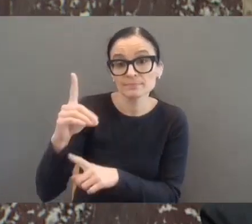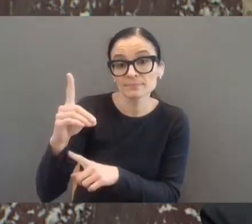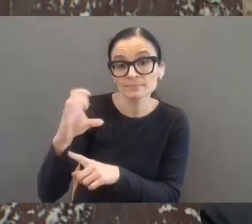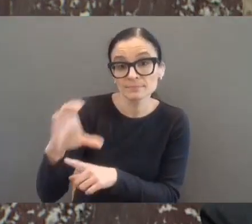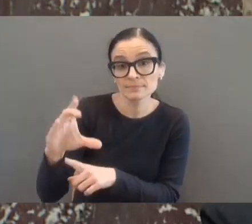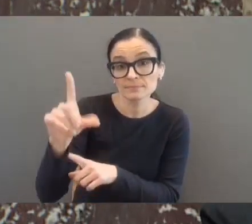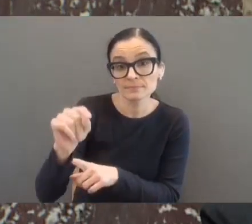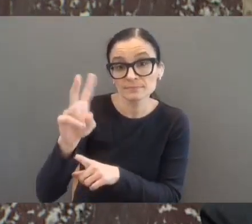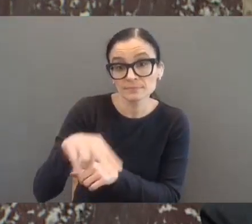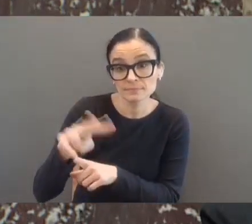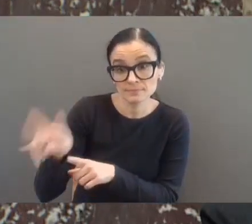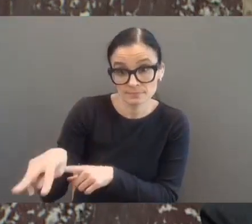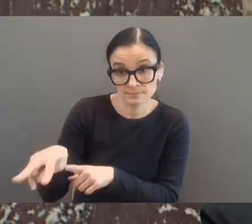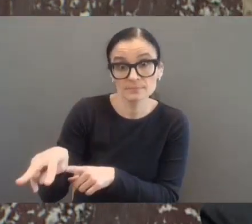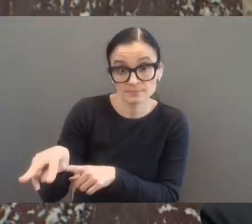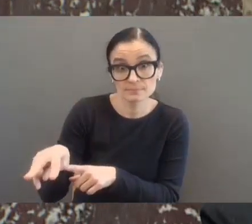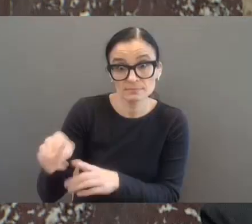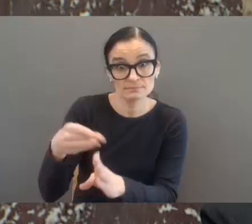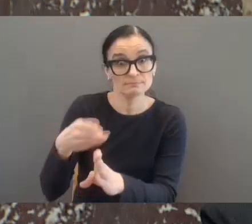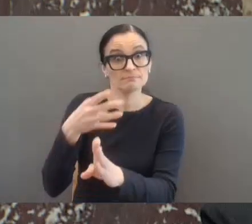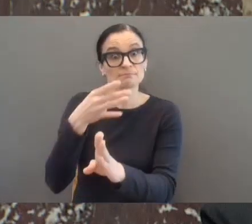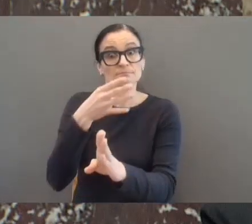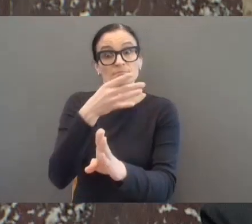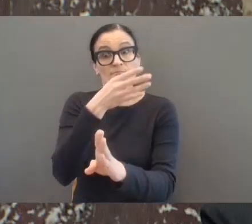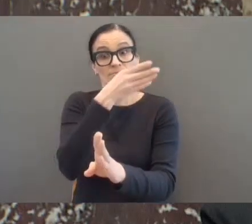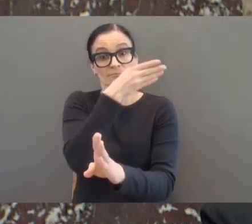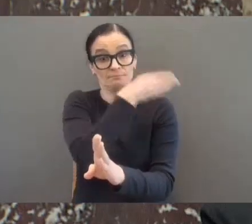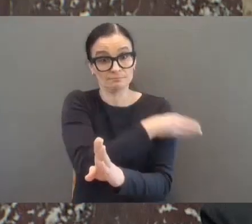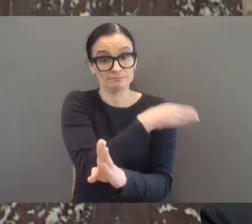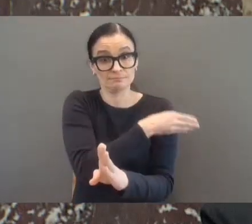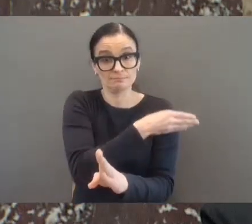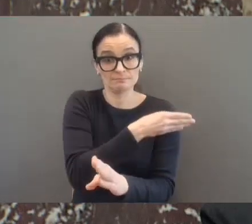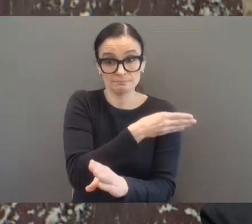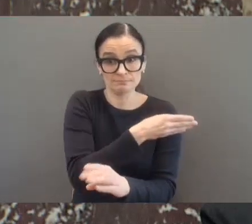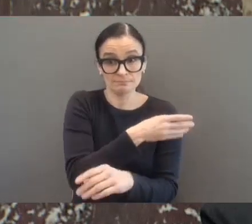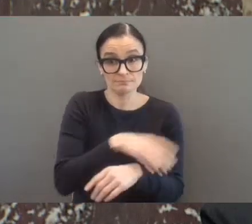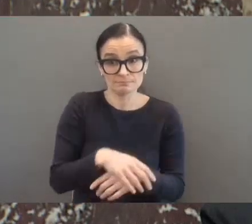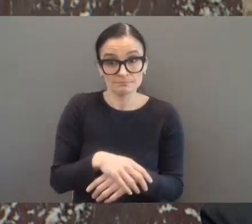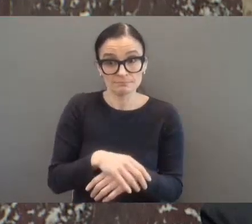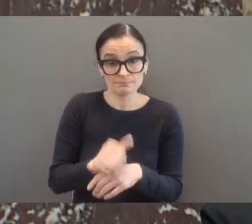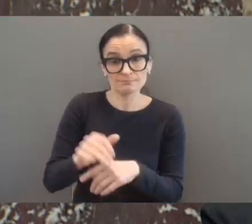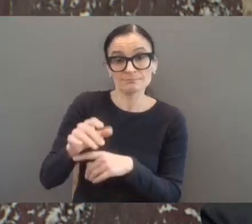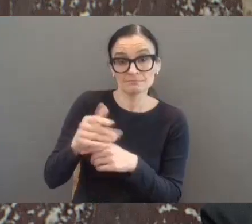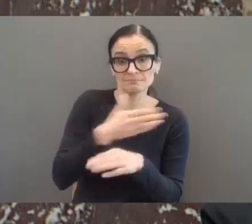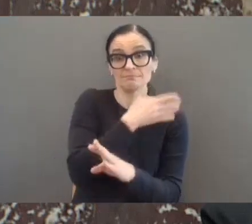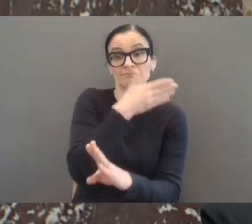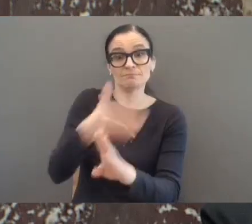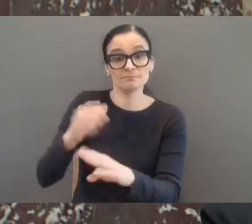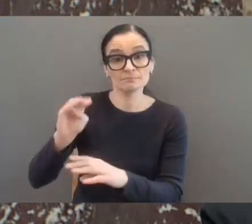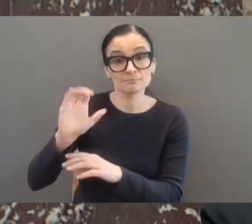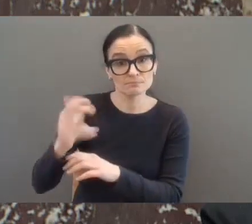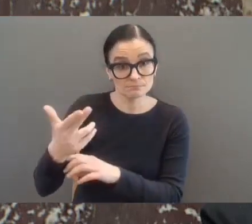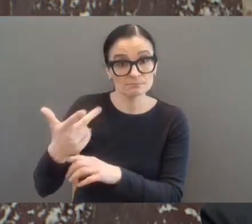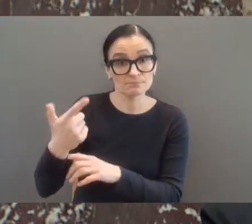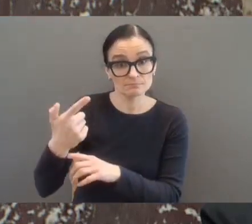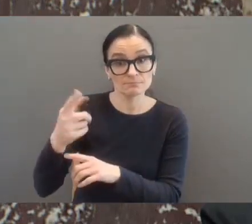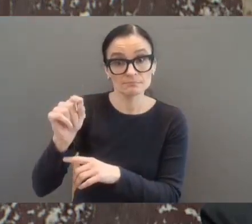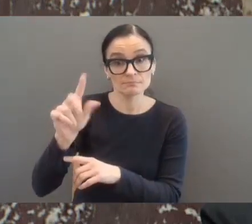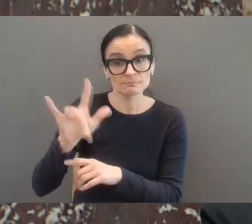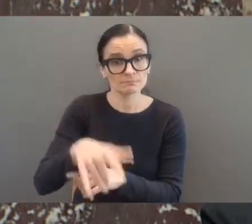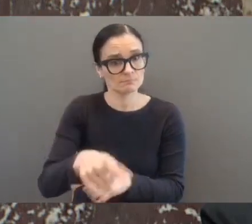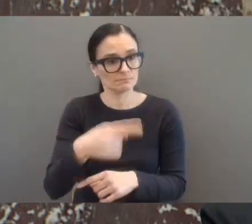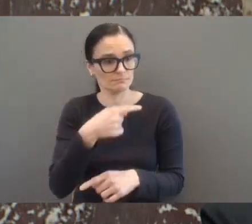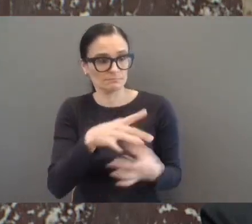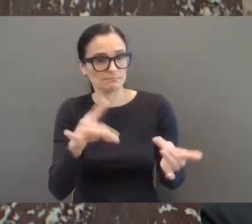this on March 21st, 2025, that they would be responsible for covering 100% of the